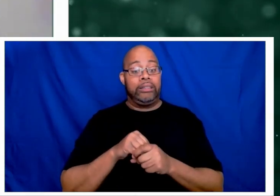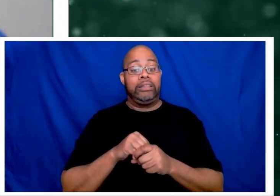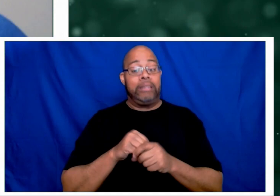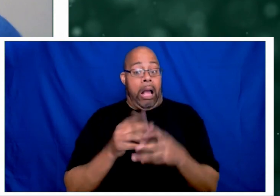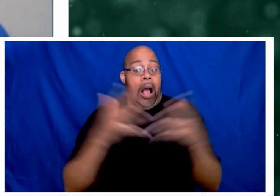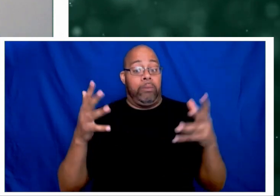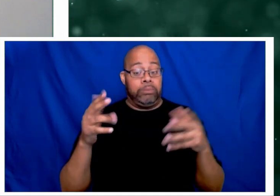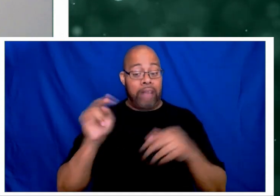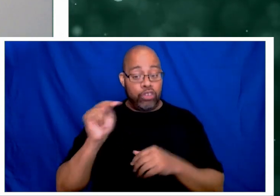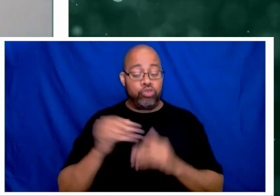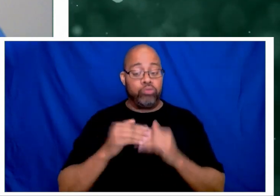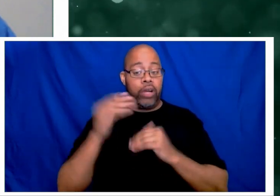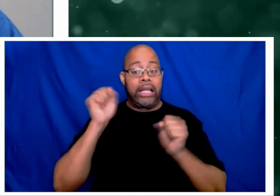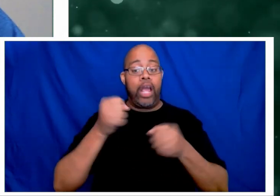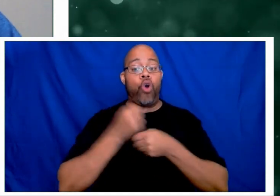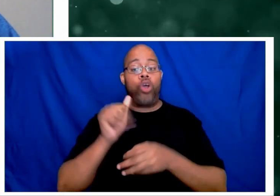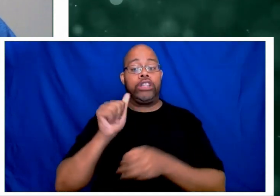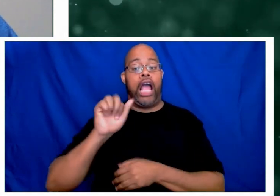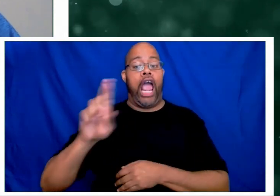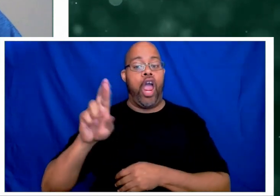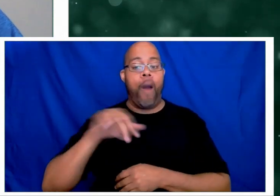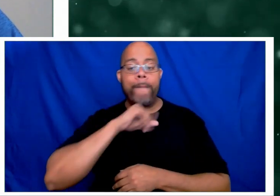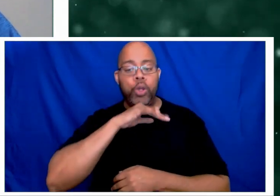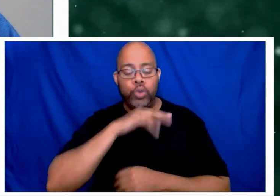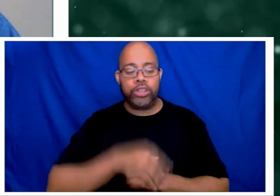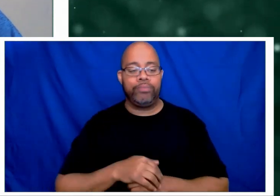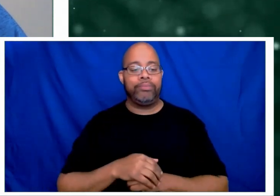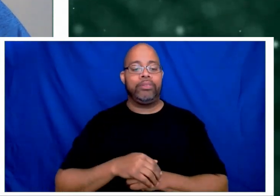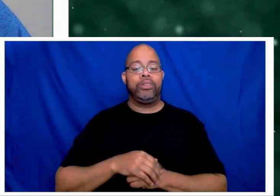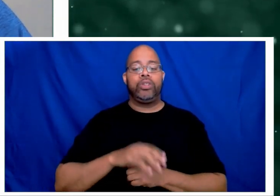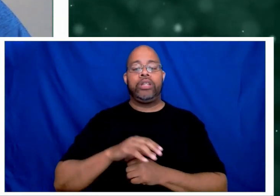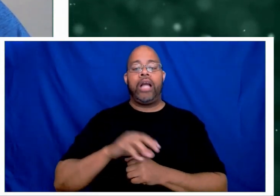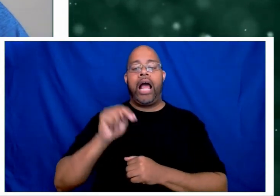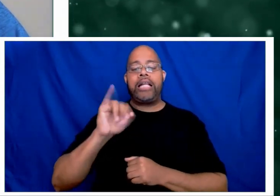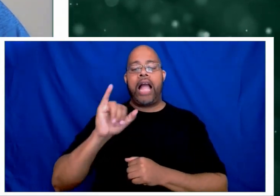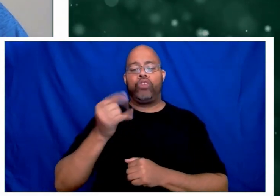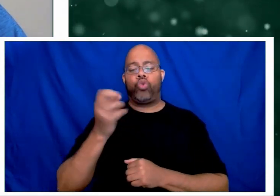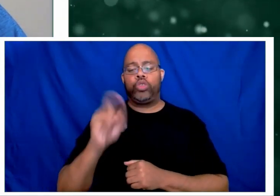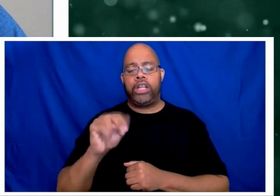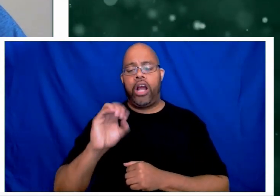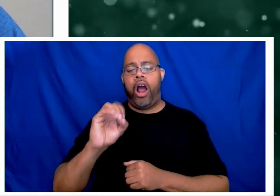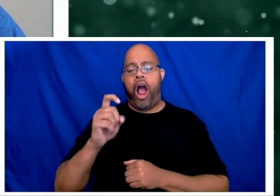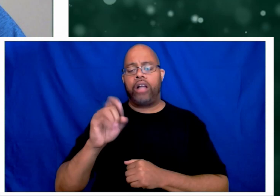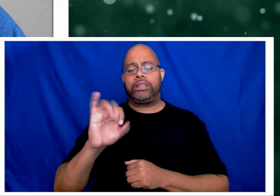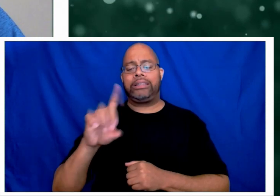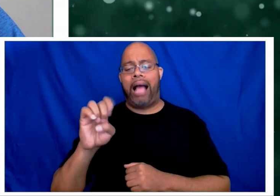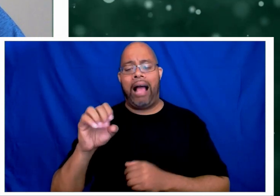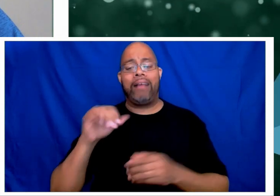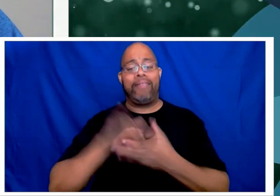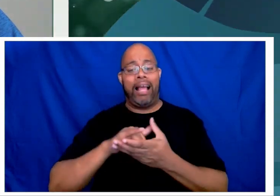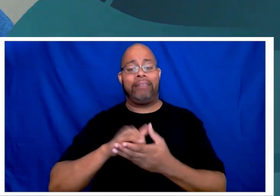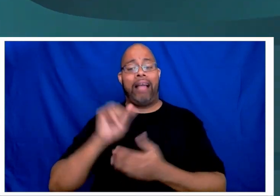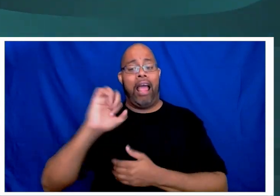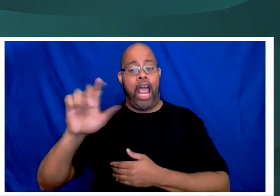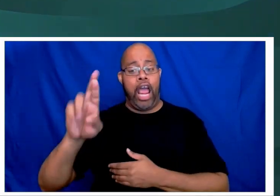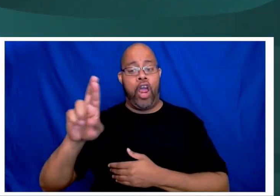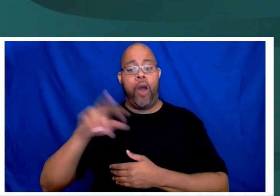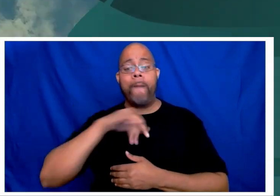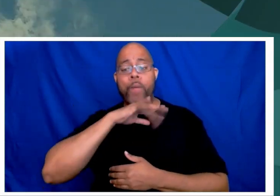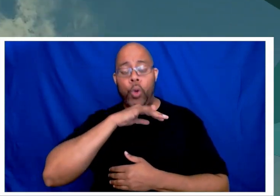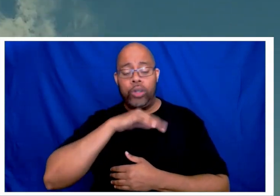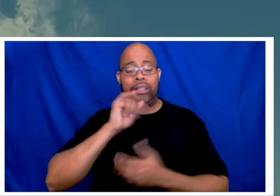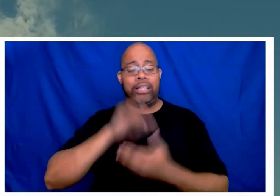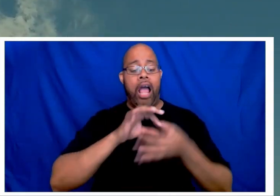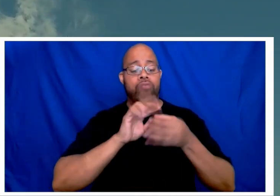air pollution. So nitrogen oxides are a major contributor to air pollution. They're a pollutant that reacts with other chemicals,